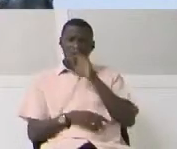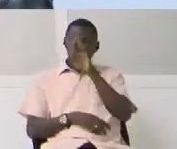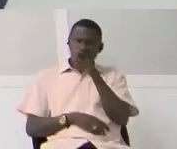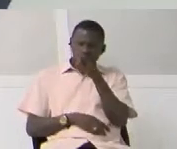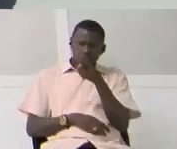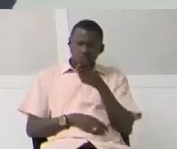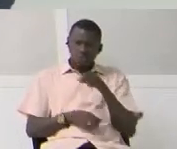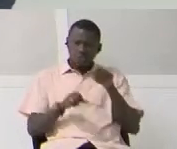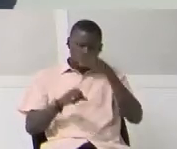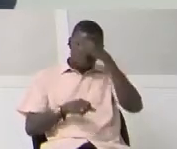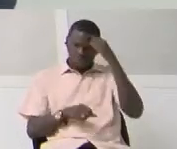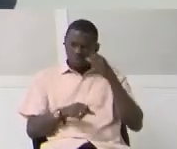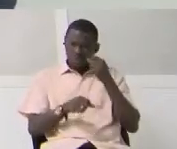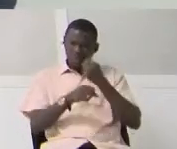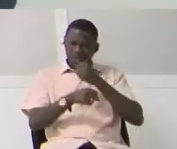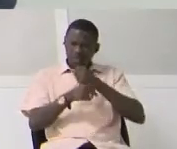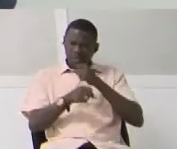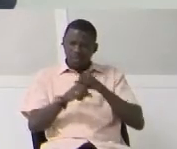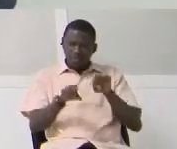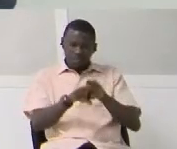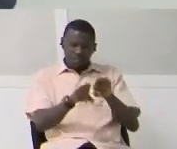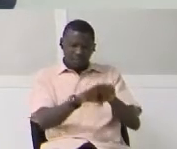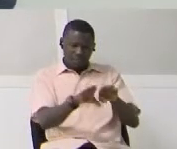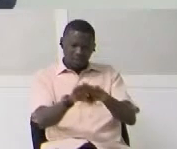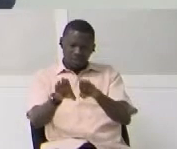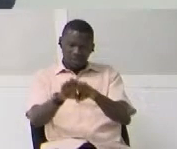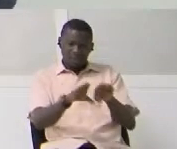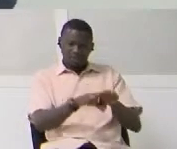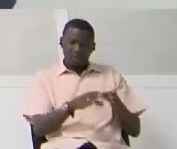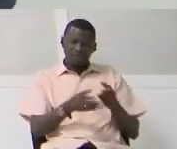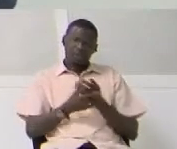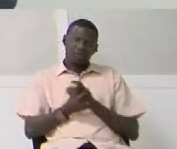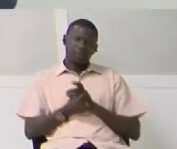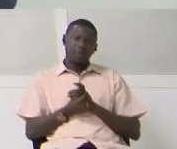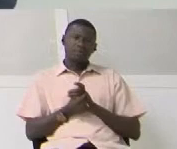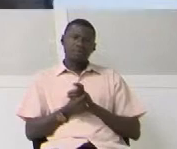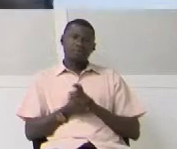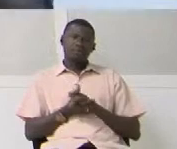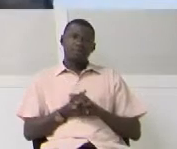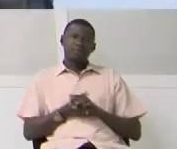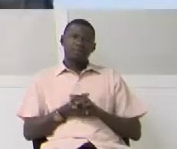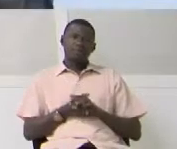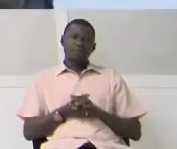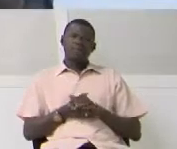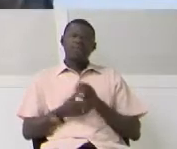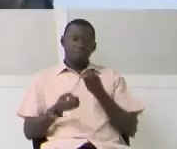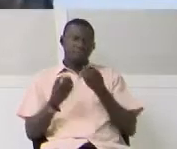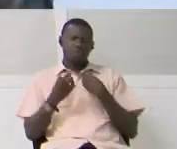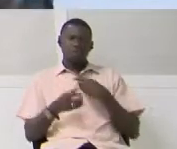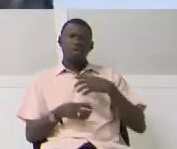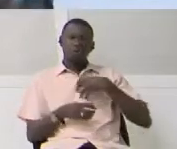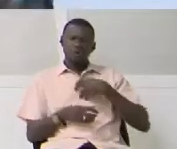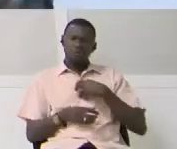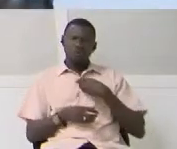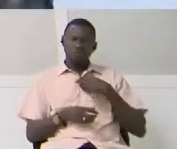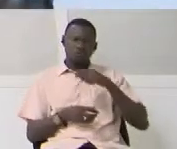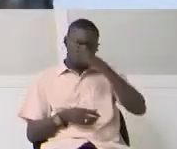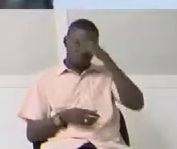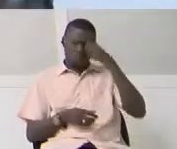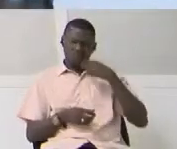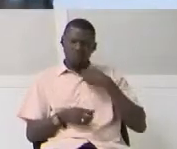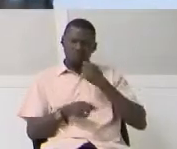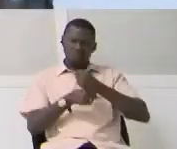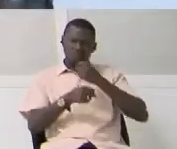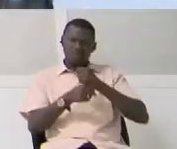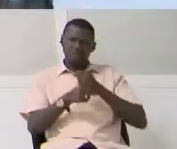those slabs? I said, yes. When I'm a young guy, I'm a young guy, my Independence Drive, October Kuko Road. He said to me, in fact, I want you to work on